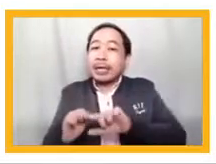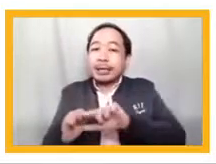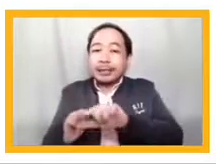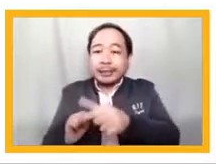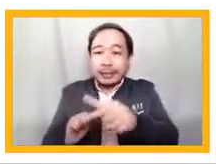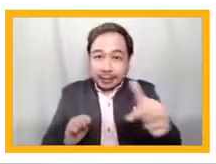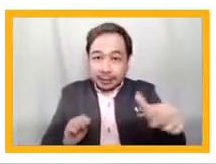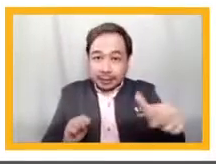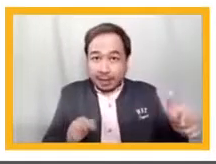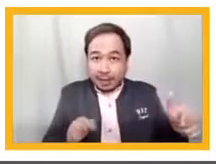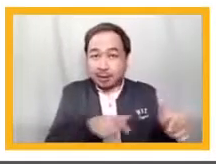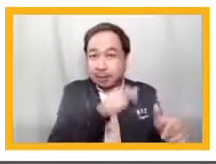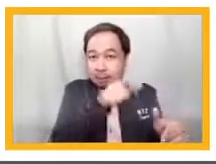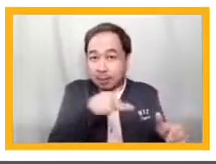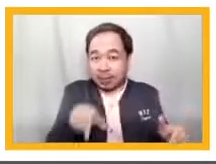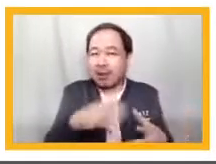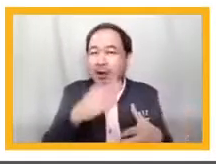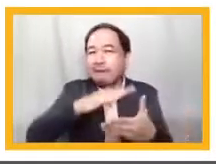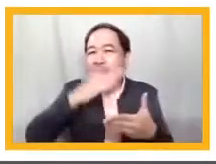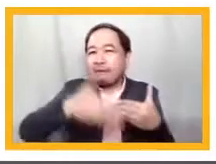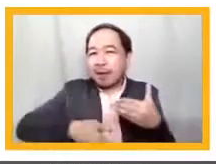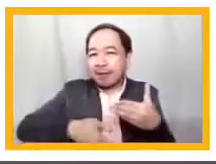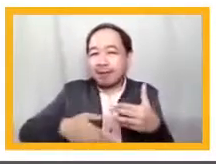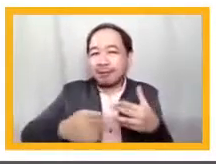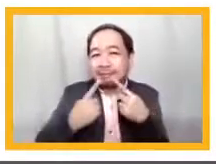on your